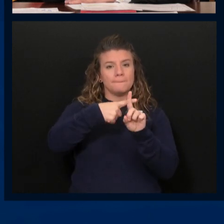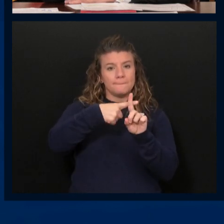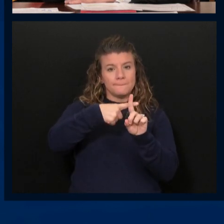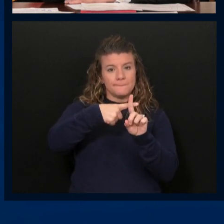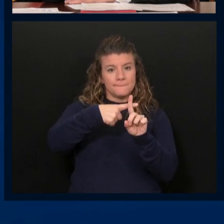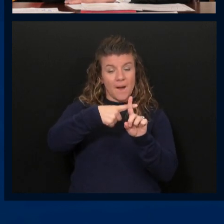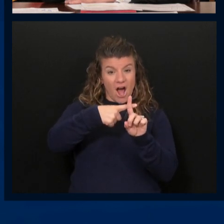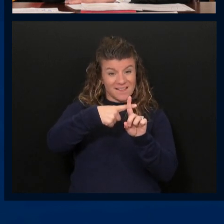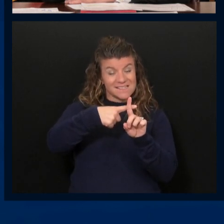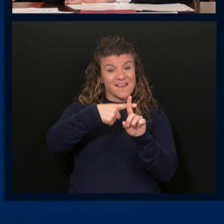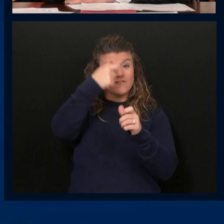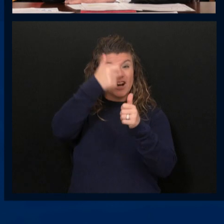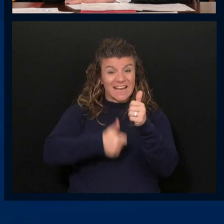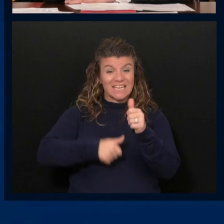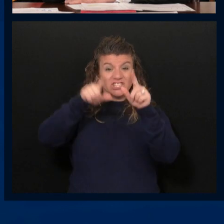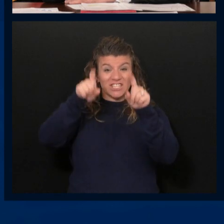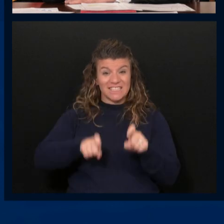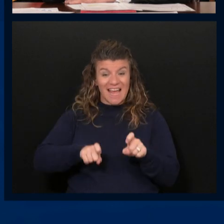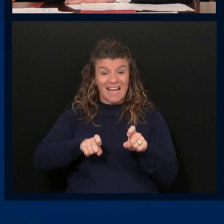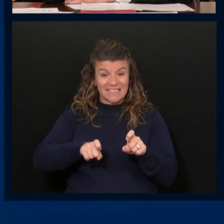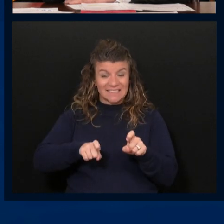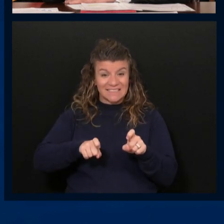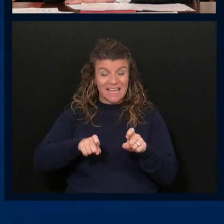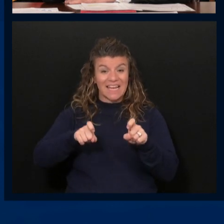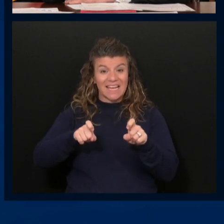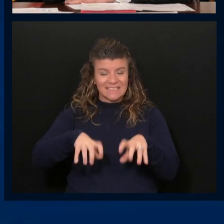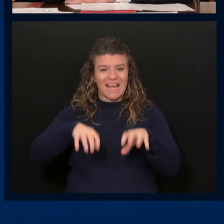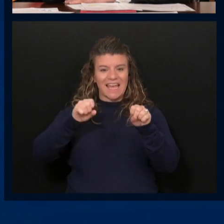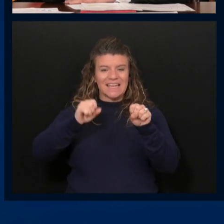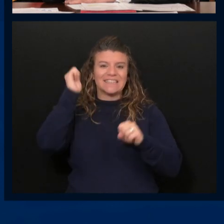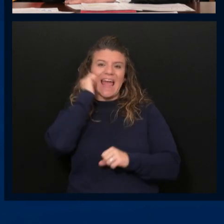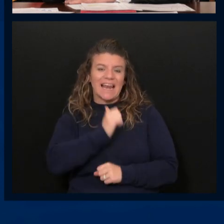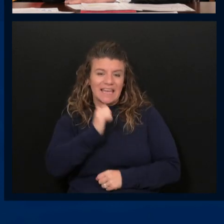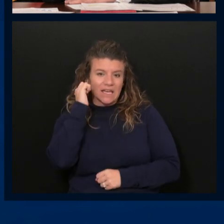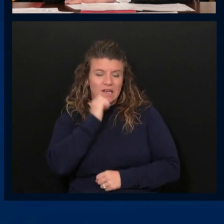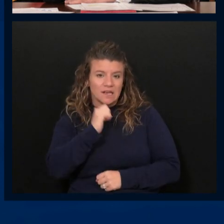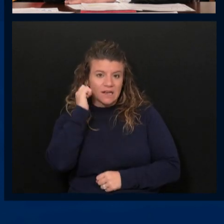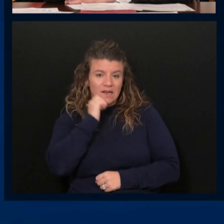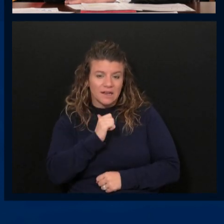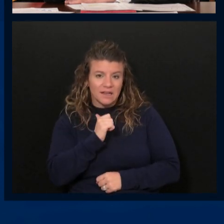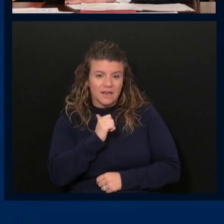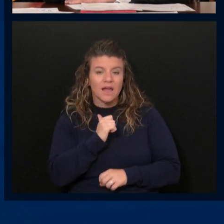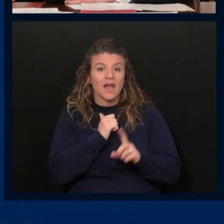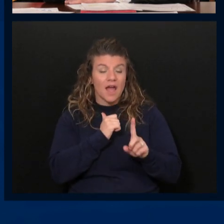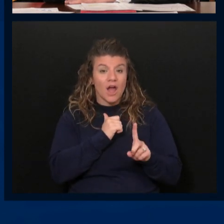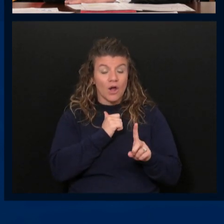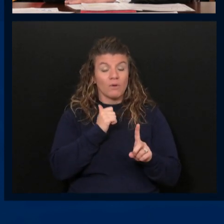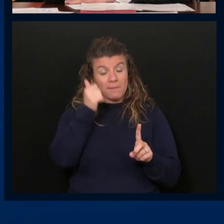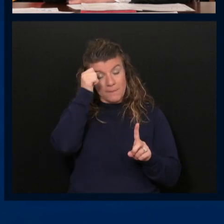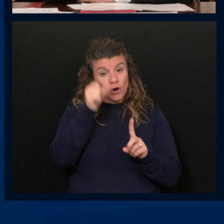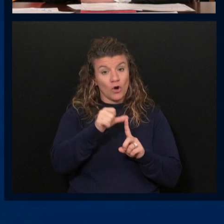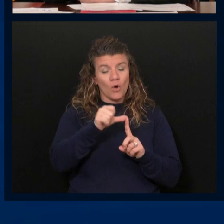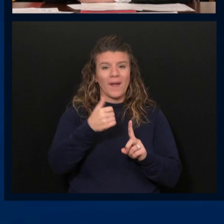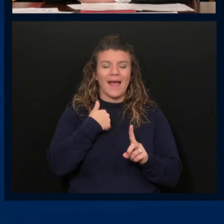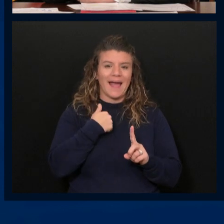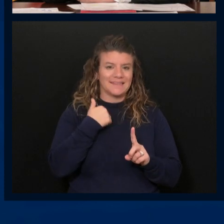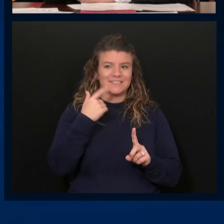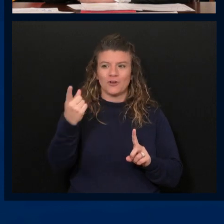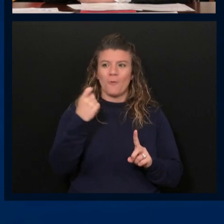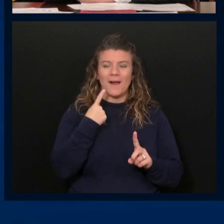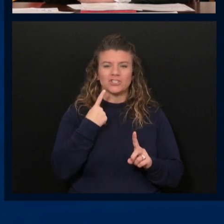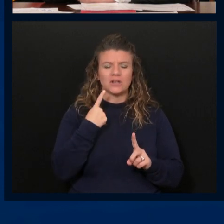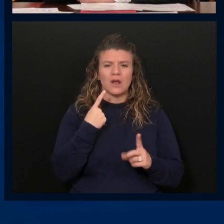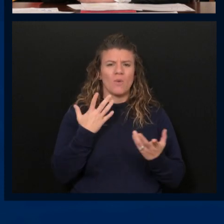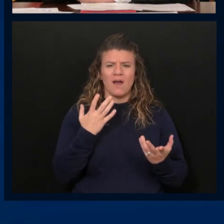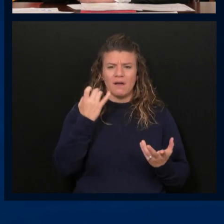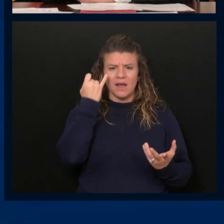positive per test taken on a daily basis. And because there was some question about, well, what